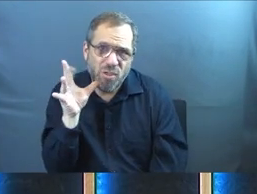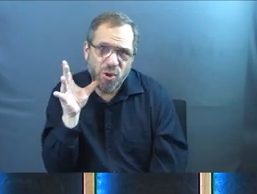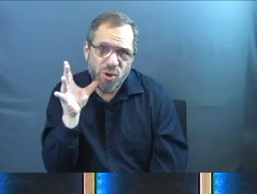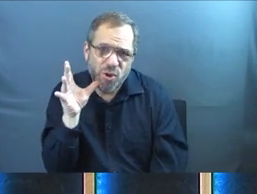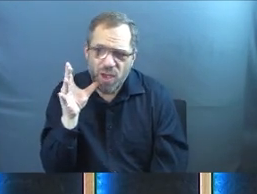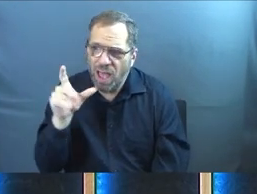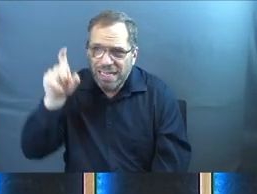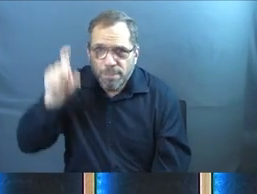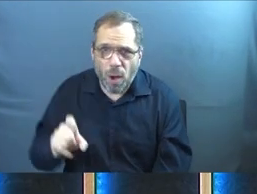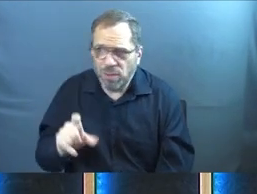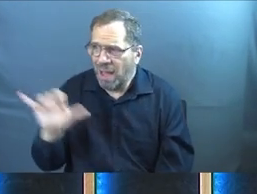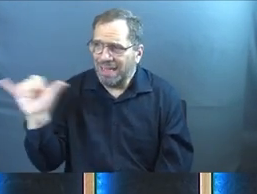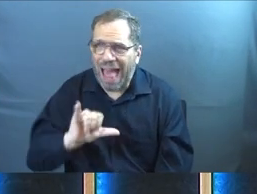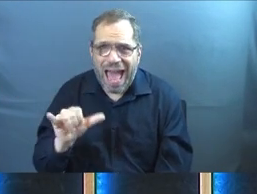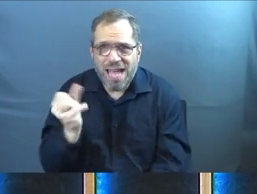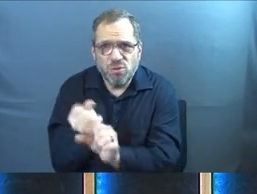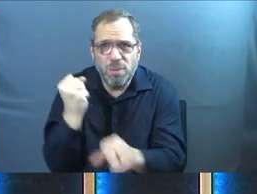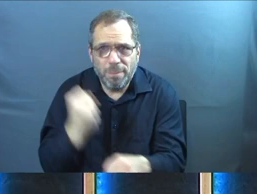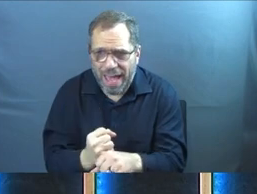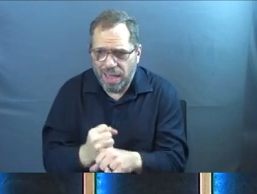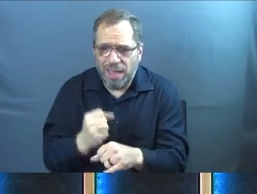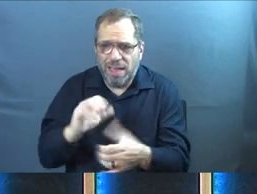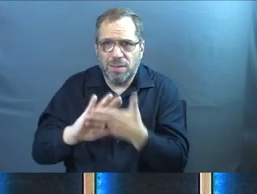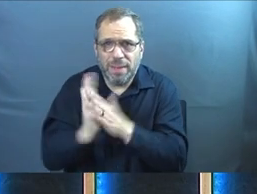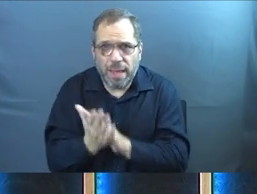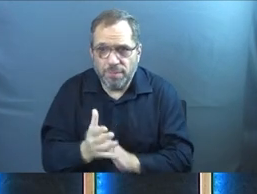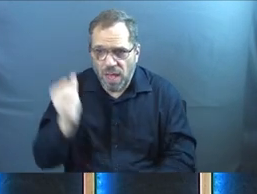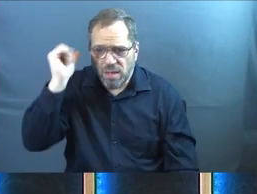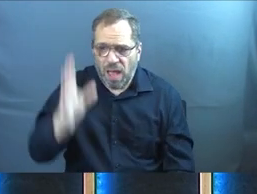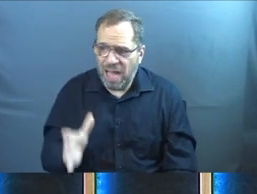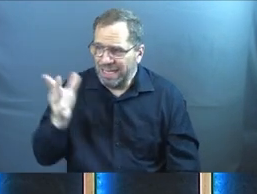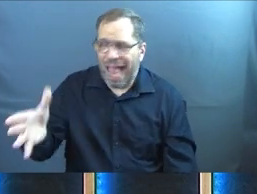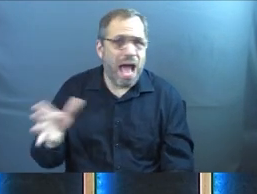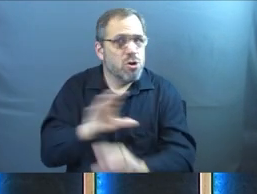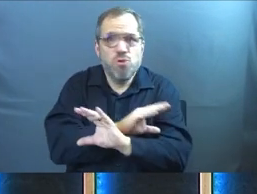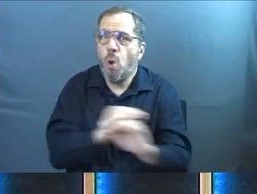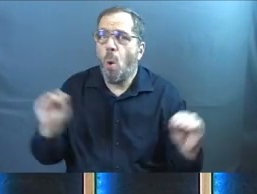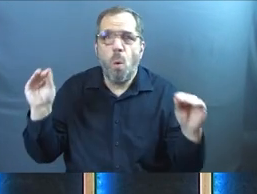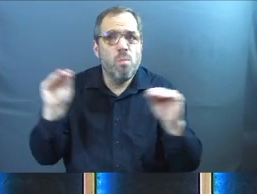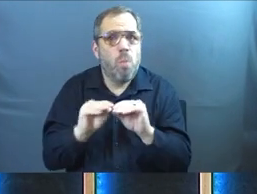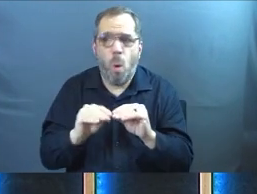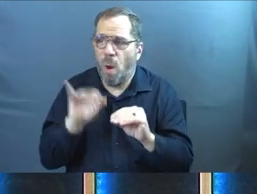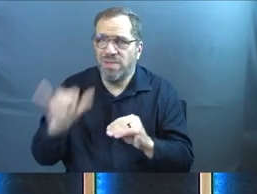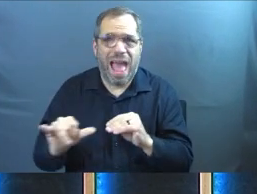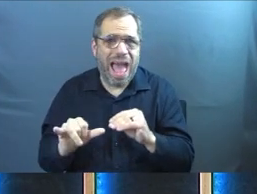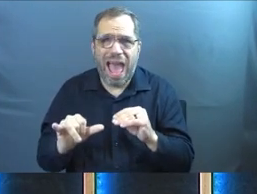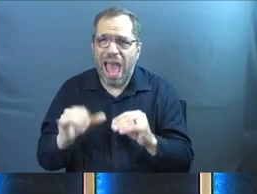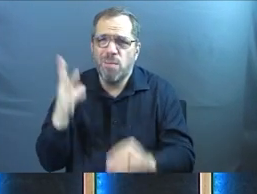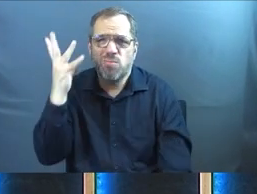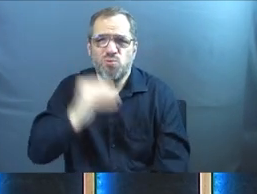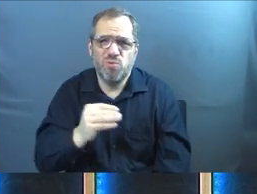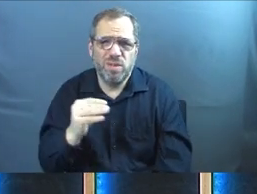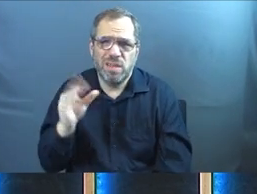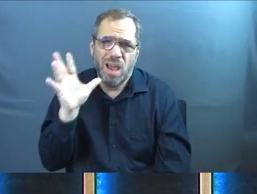What it's supposed to be, what it was designed to be. God says it will no longer be that.